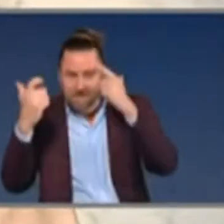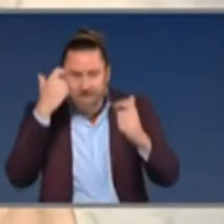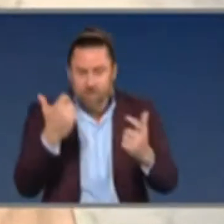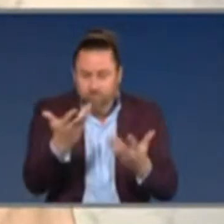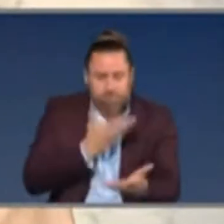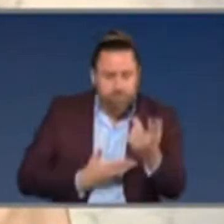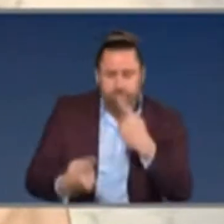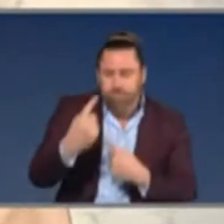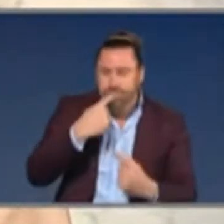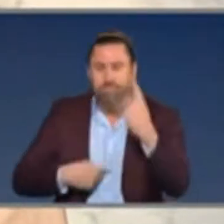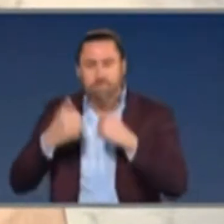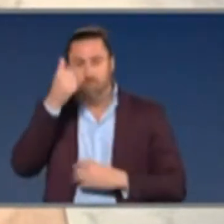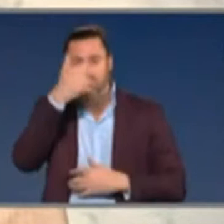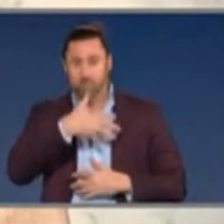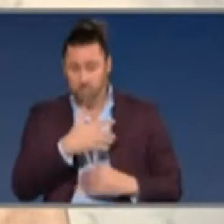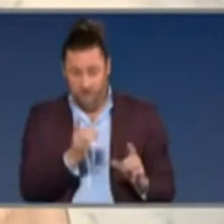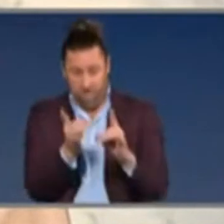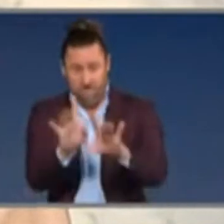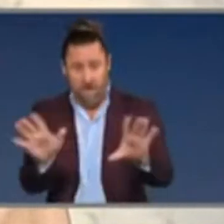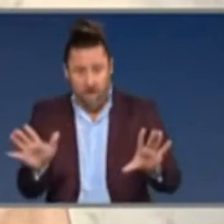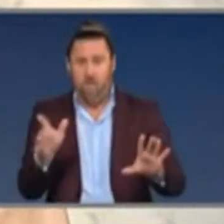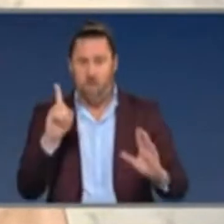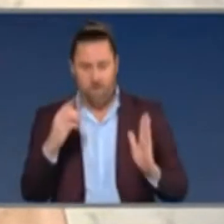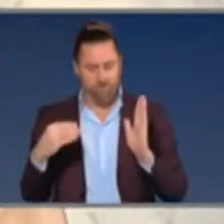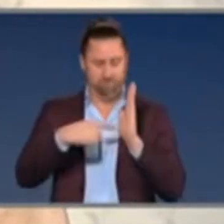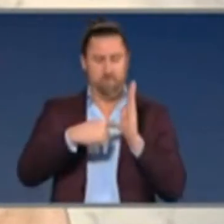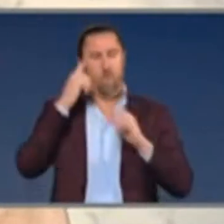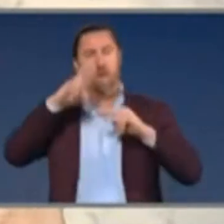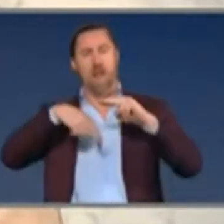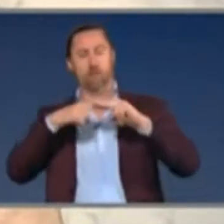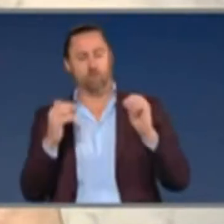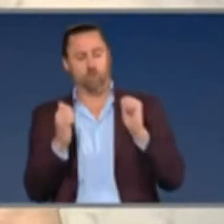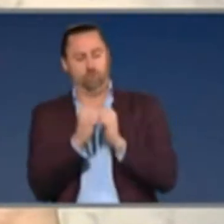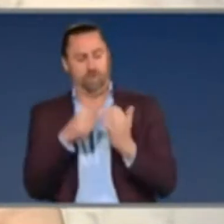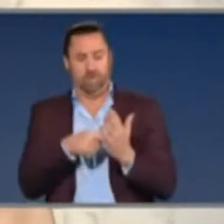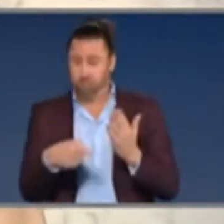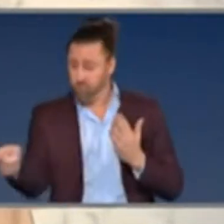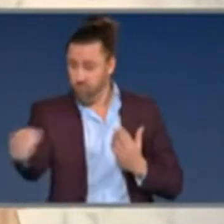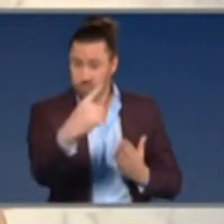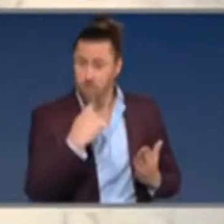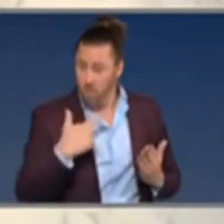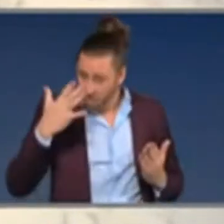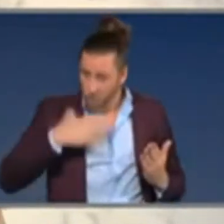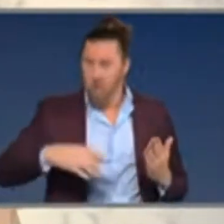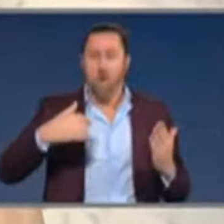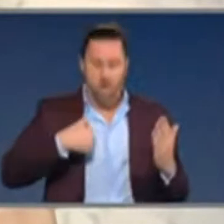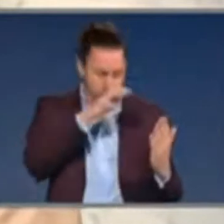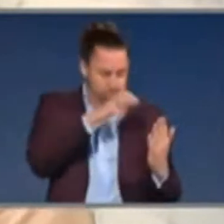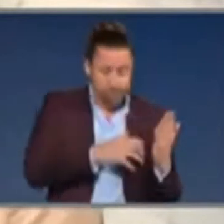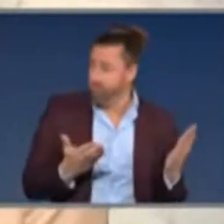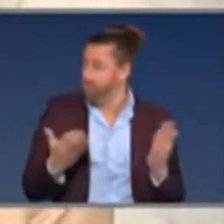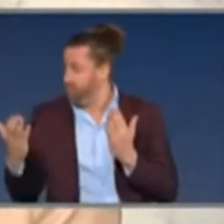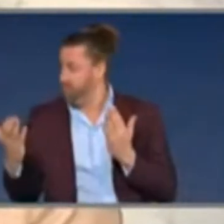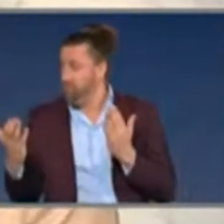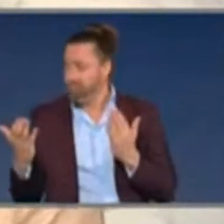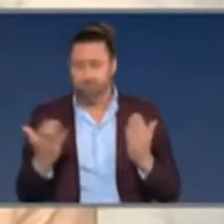what should be included in the new national agreement, guiding us in our negotiations. The Coalition